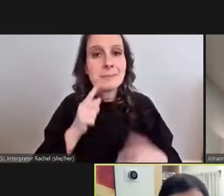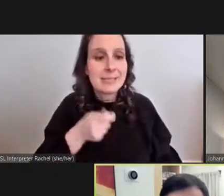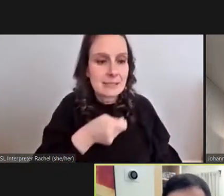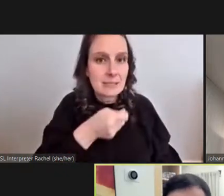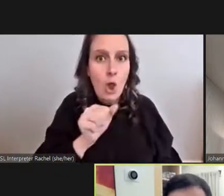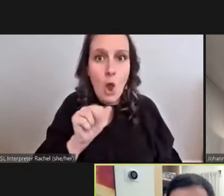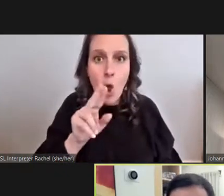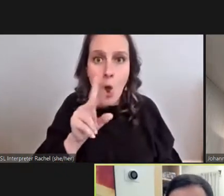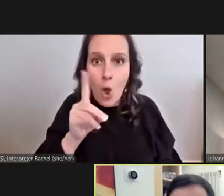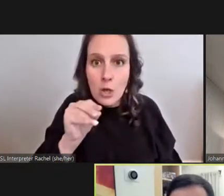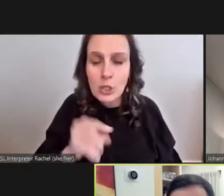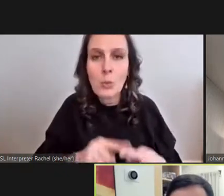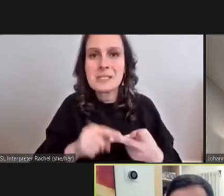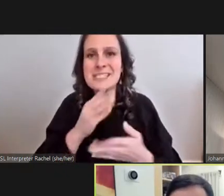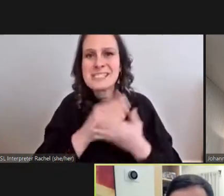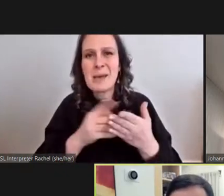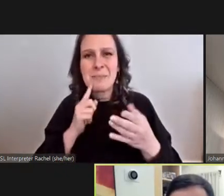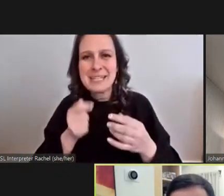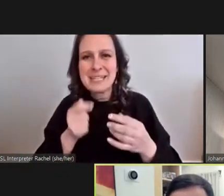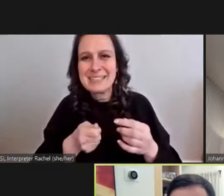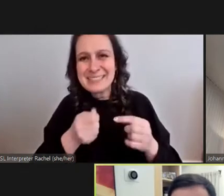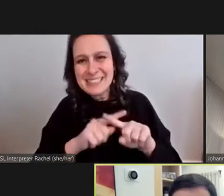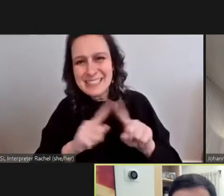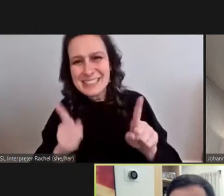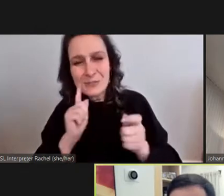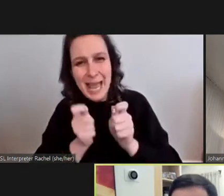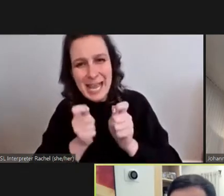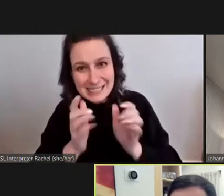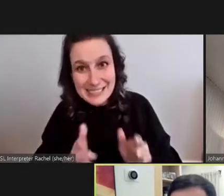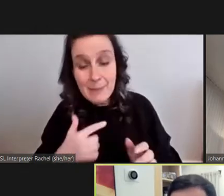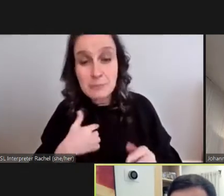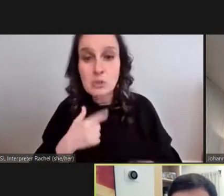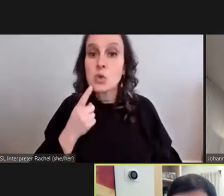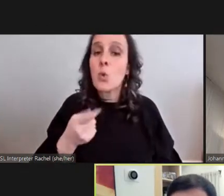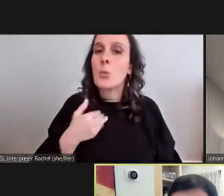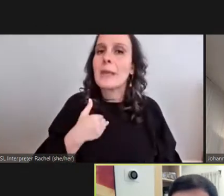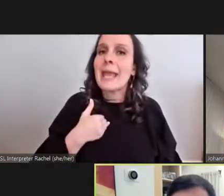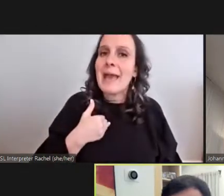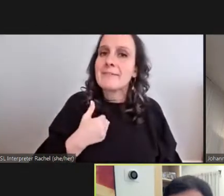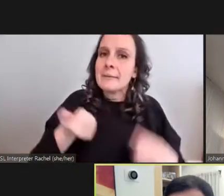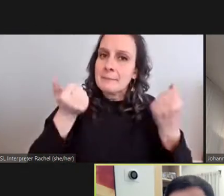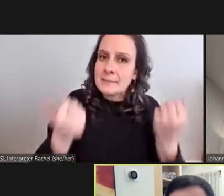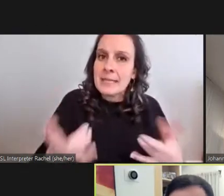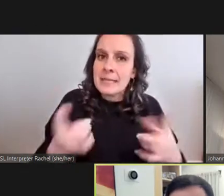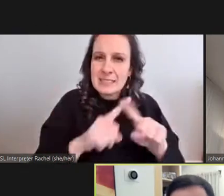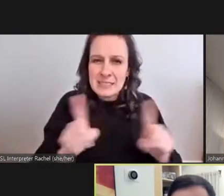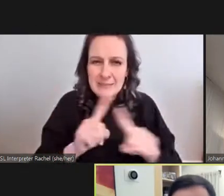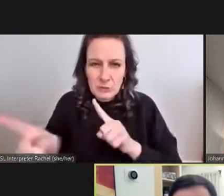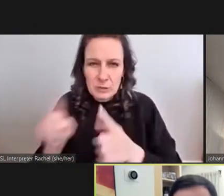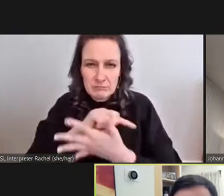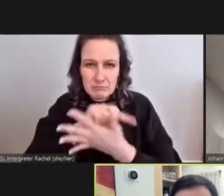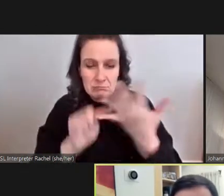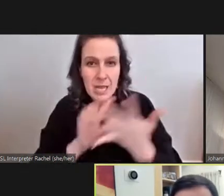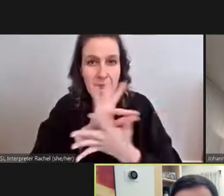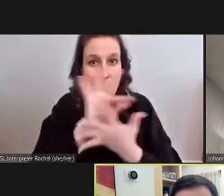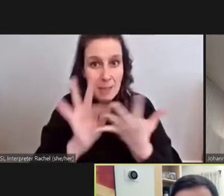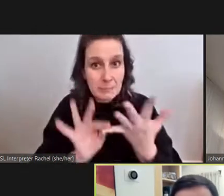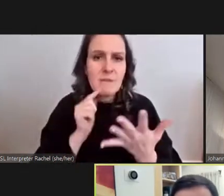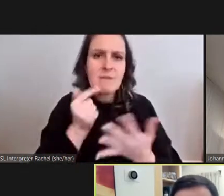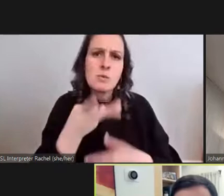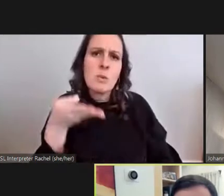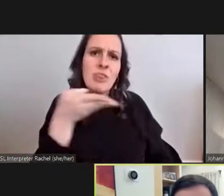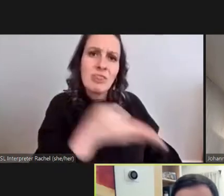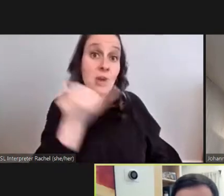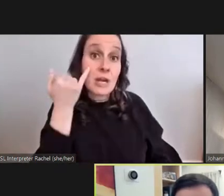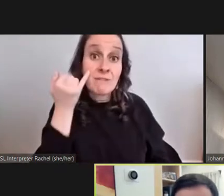are just need the adapter. And so we've have a number of those, a few of those at our events in the